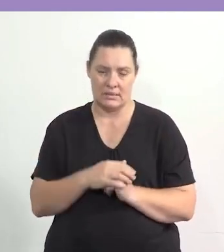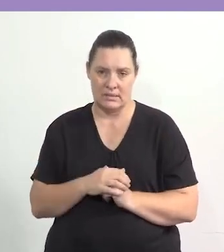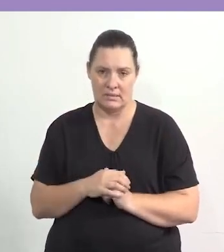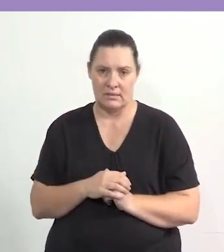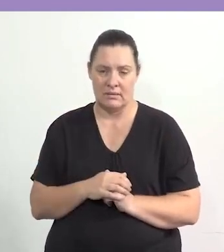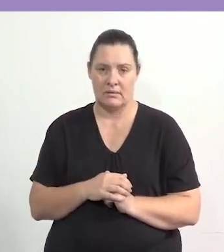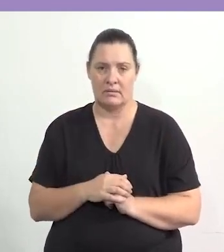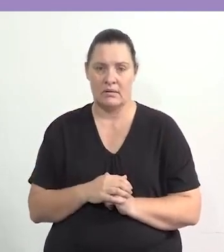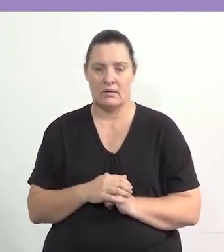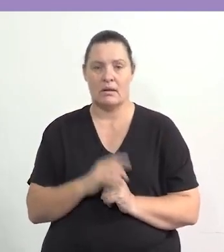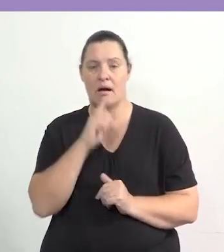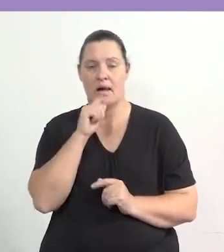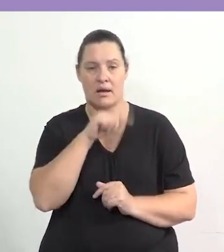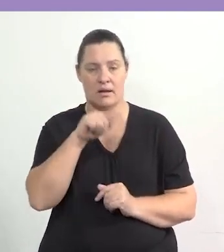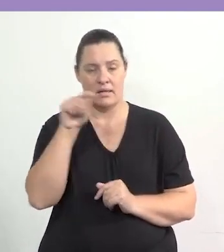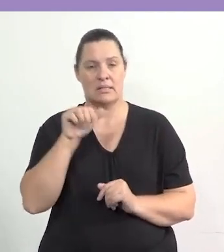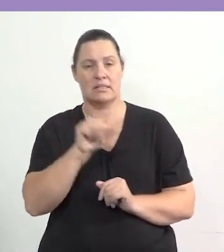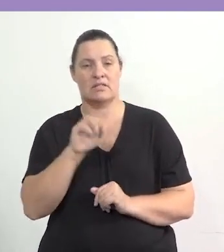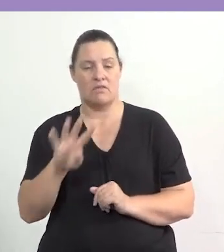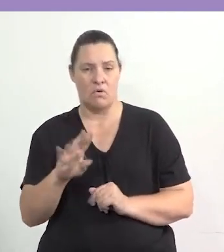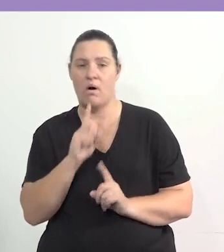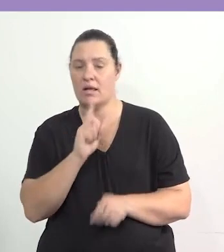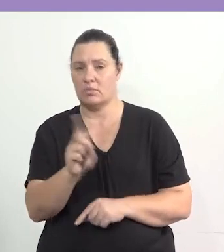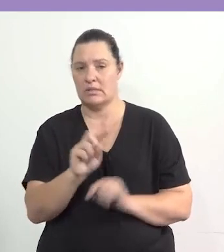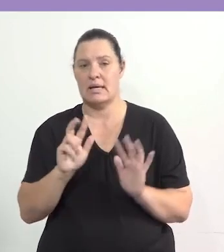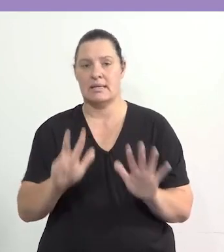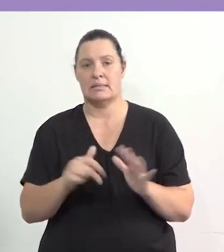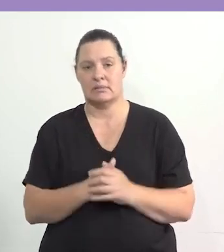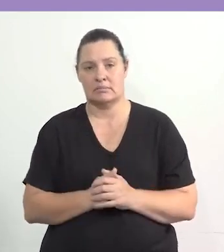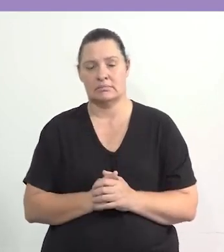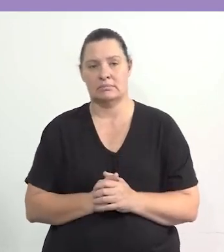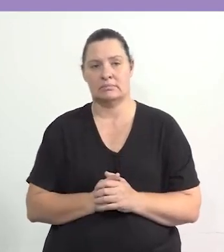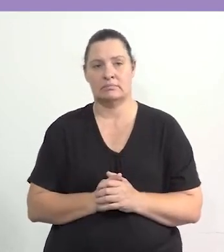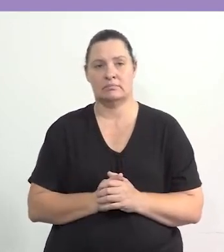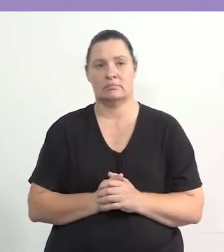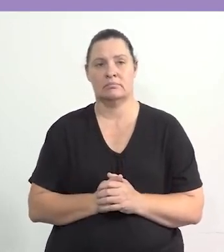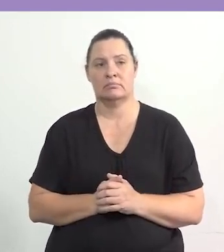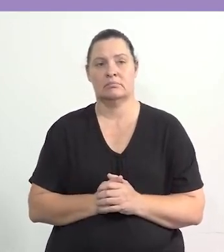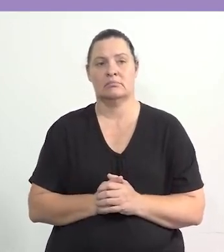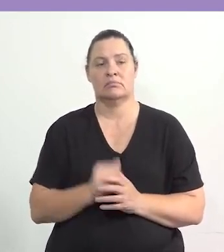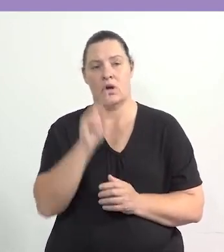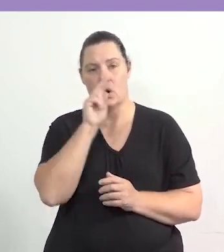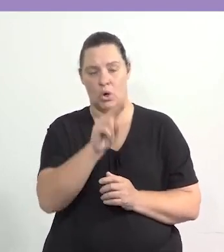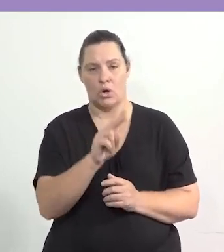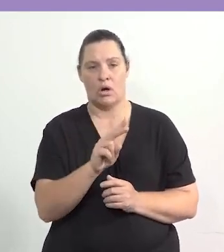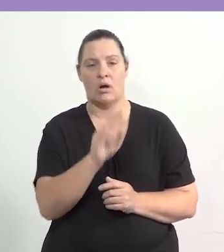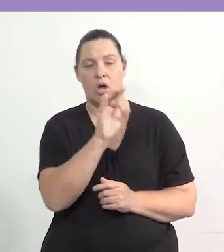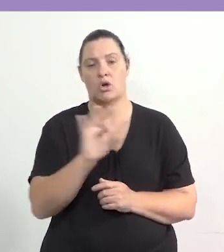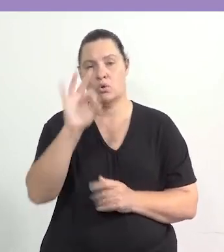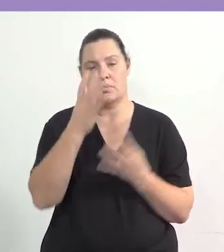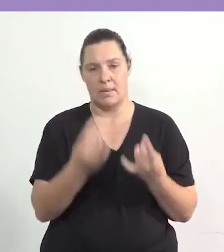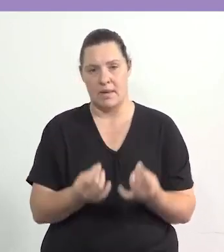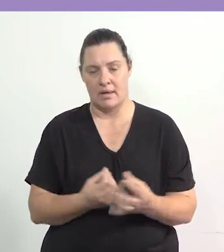squared. And my answer for the square root of 64 will be 8. Let's look at some